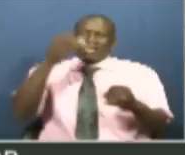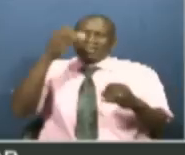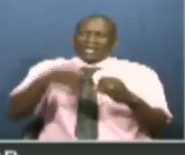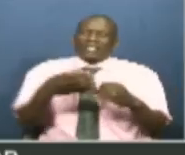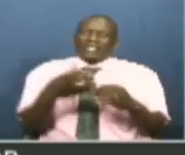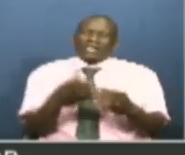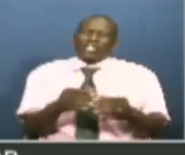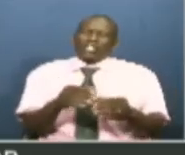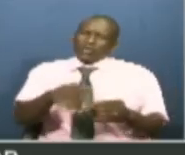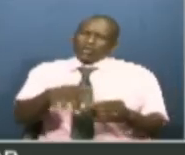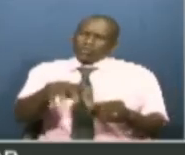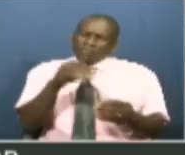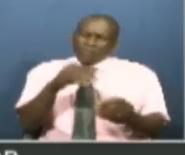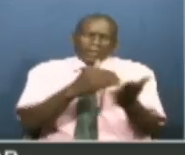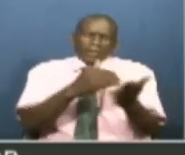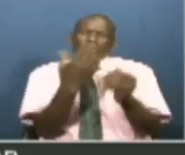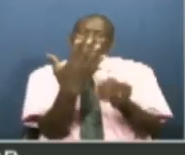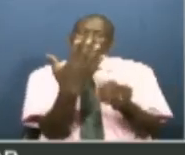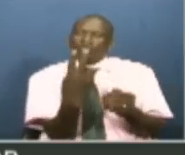you'll find on page 52